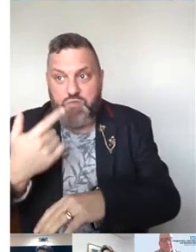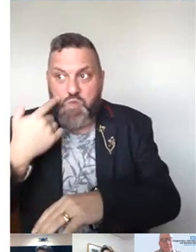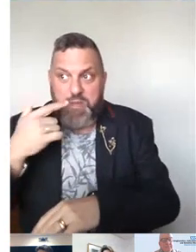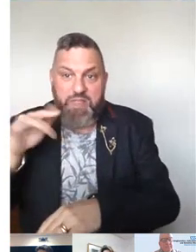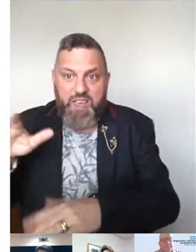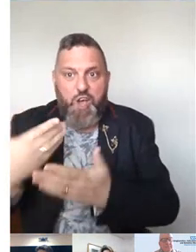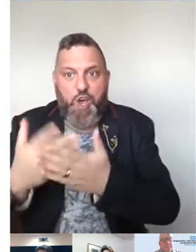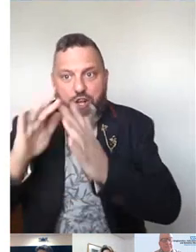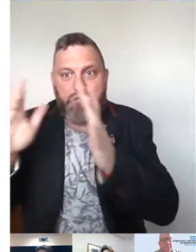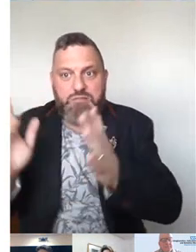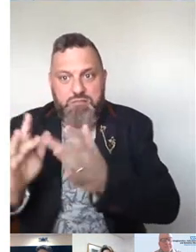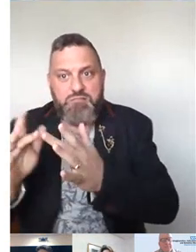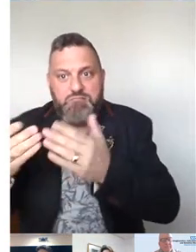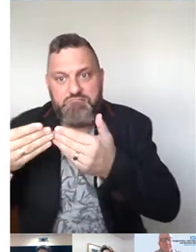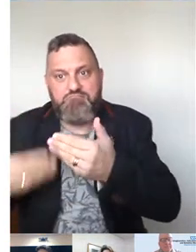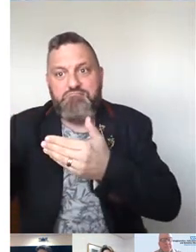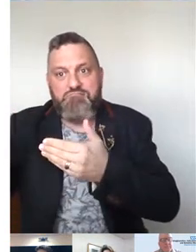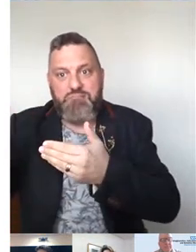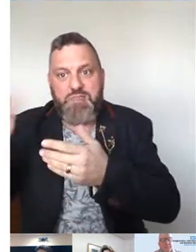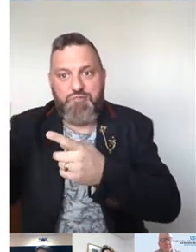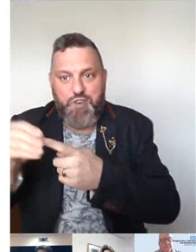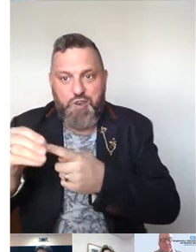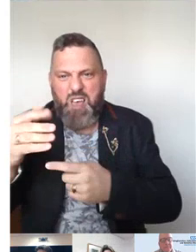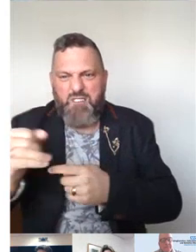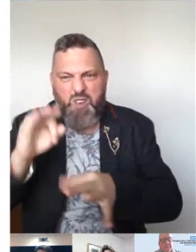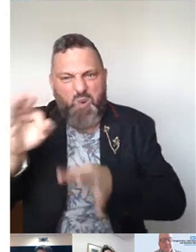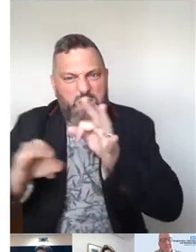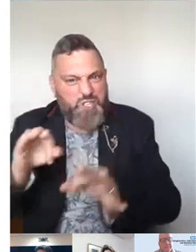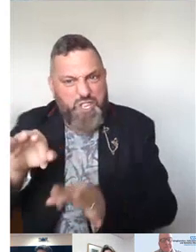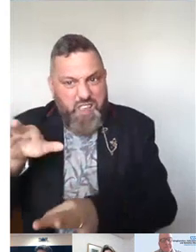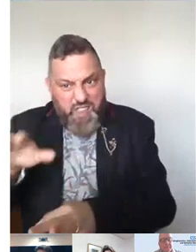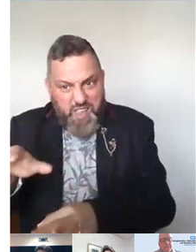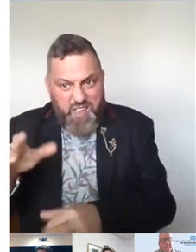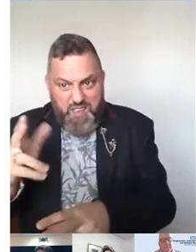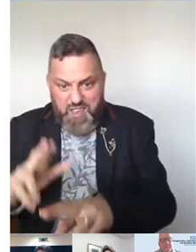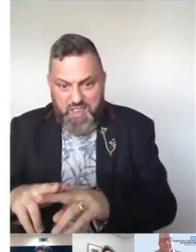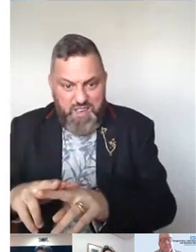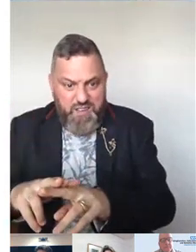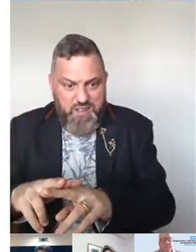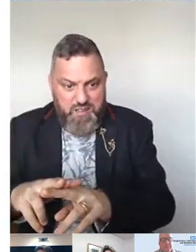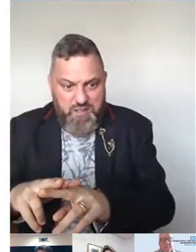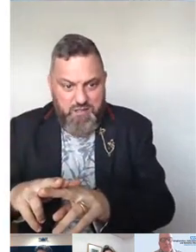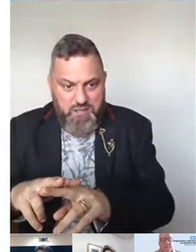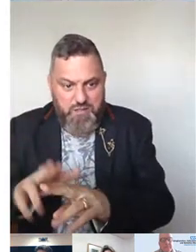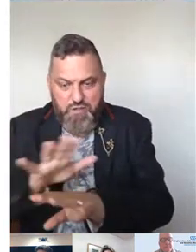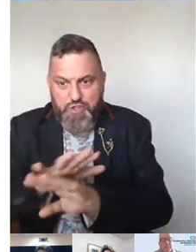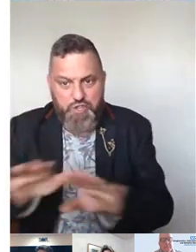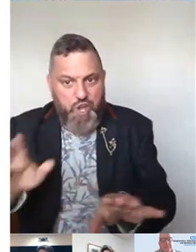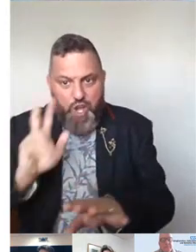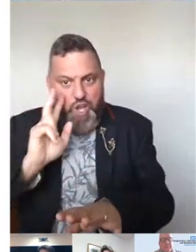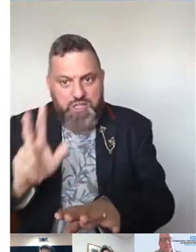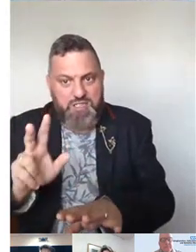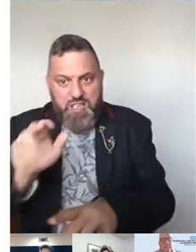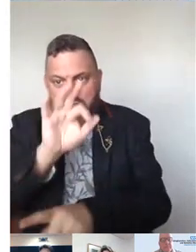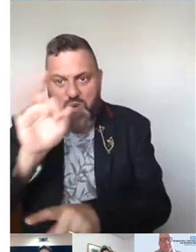There's a questionnaire, so if you haven't already seen the questionnaire on the